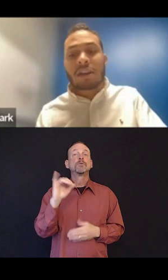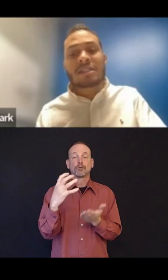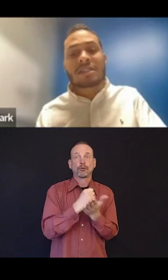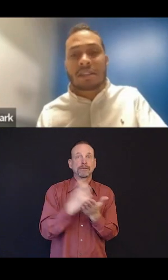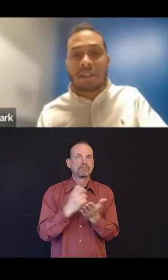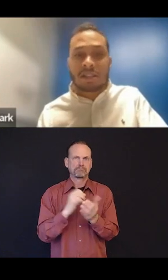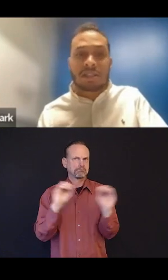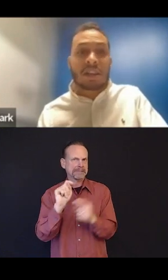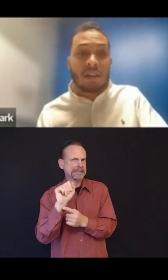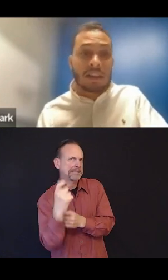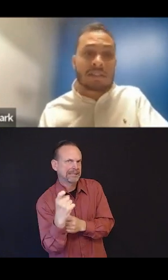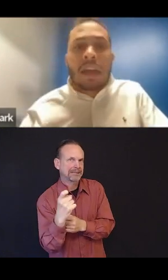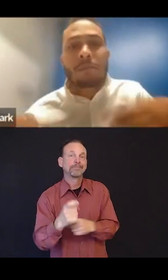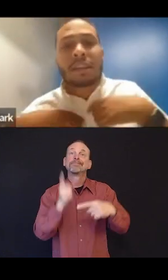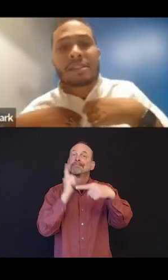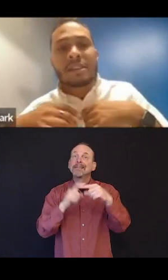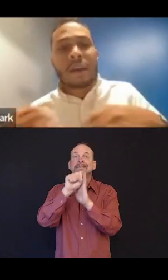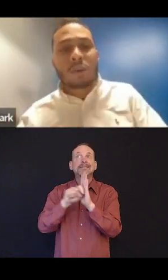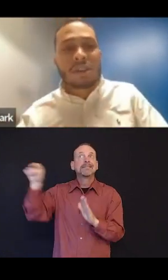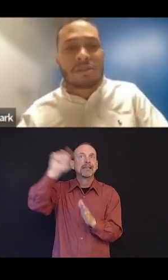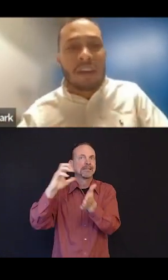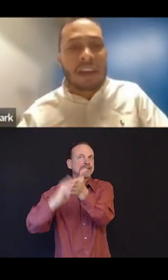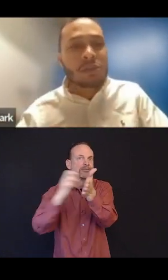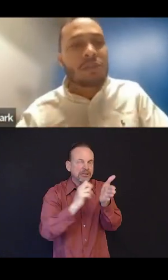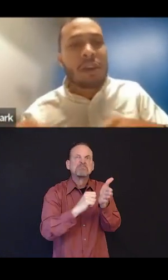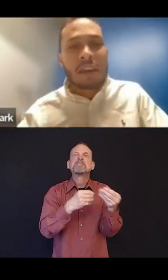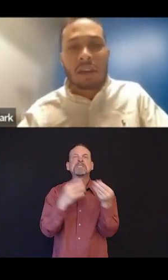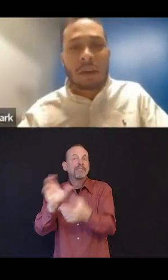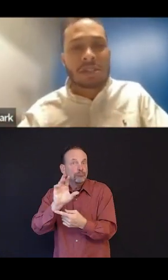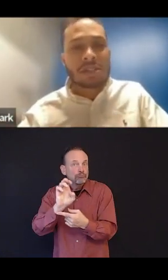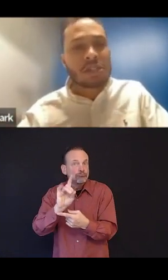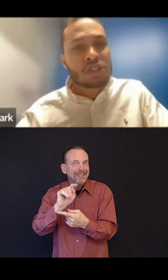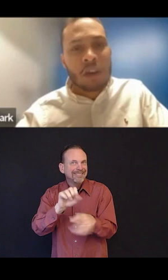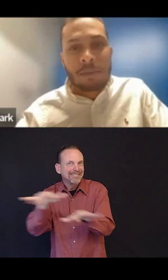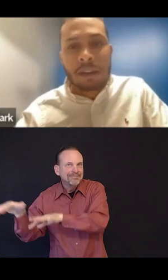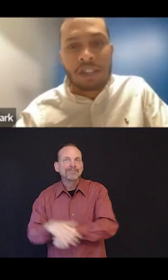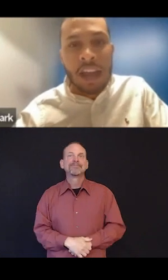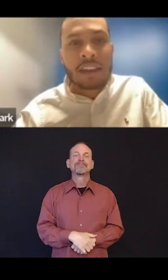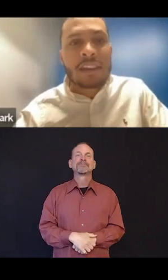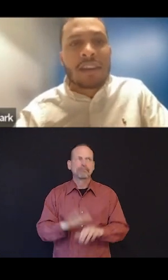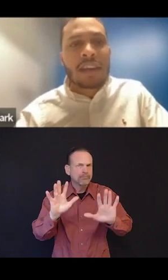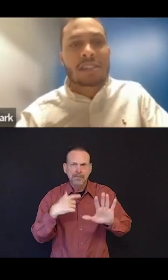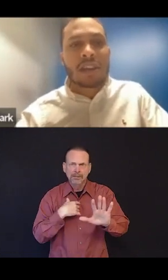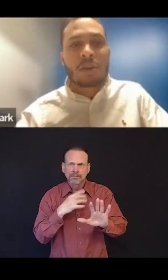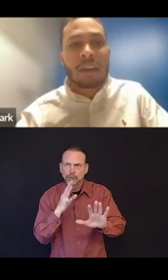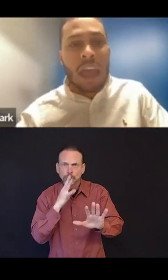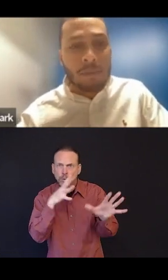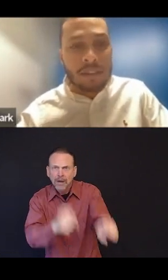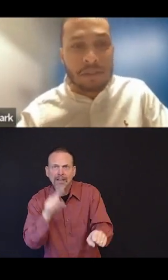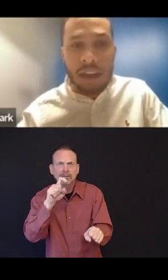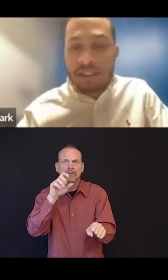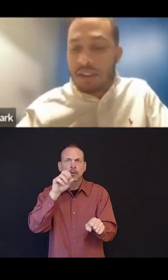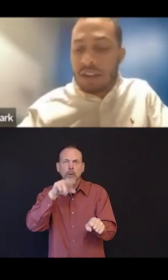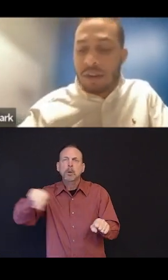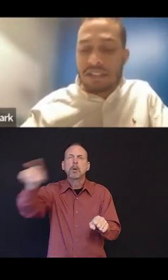tax-free earnings and state deductions and credits. And please, if I'm going too fast or if you have any questions, just drop it in the chat and Sarah will be